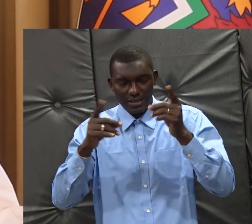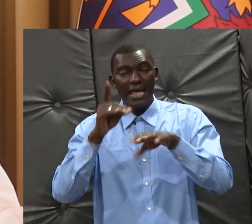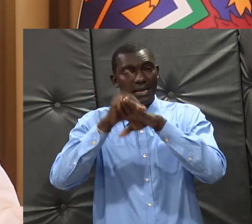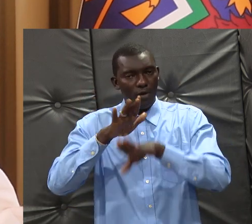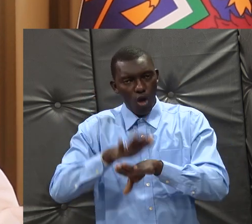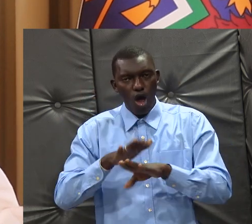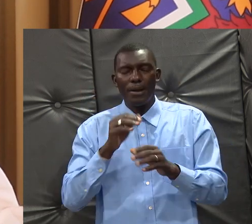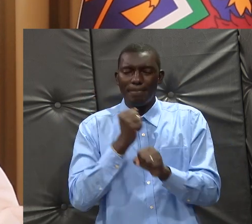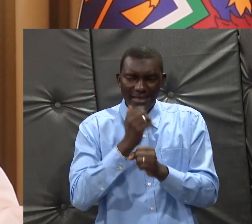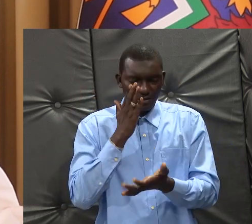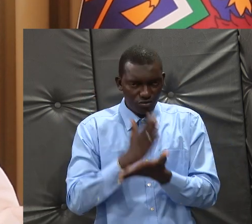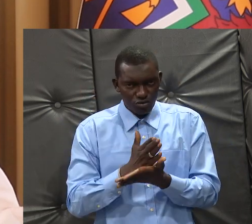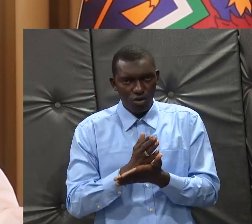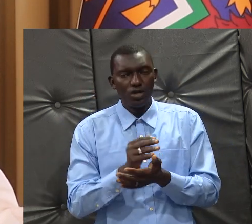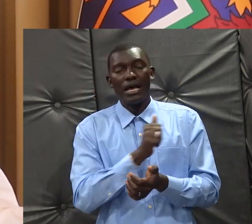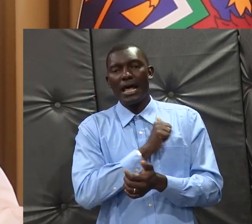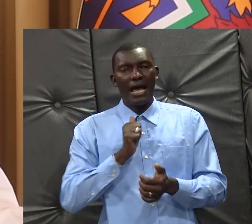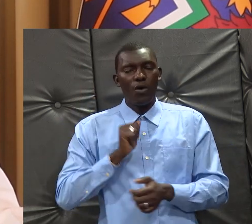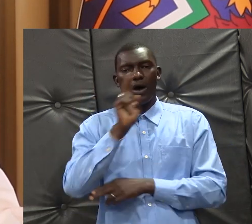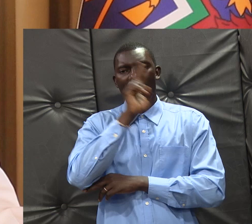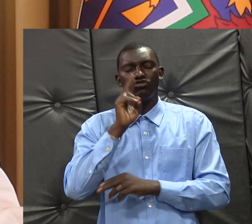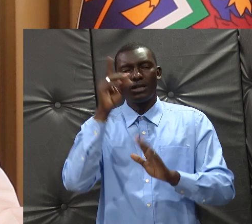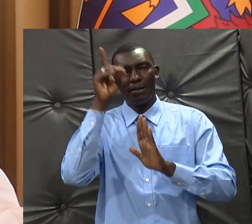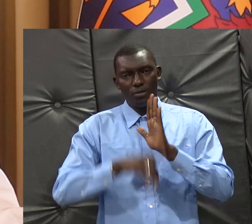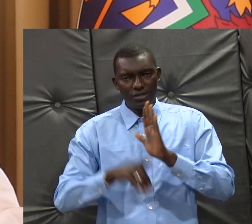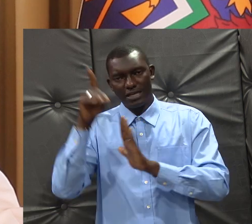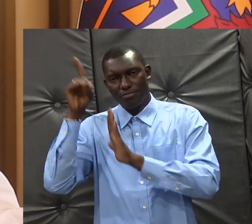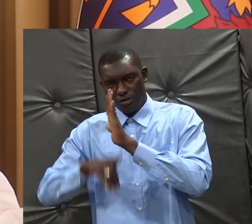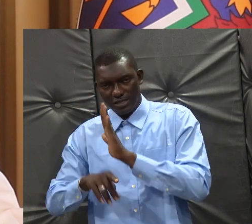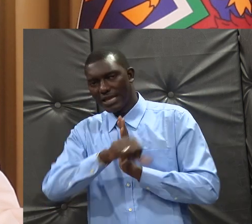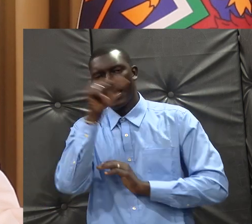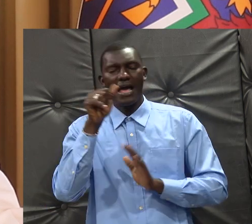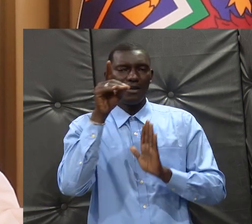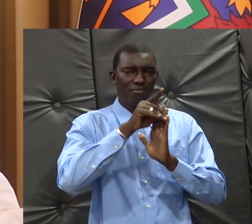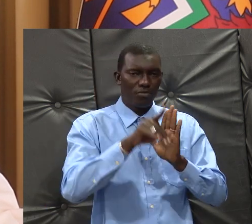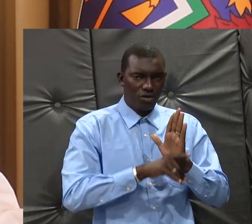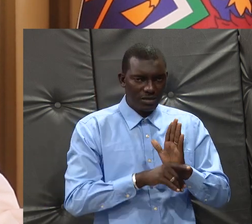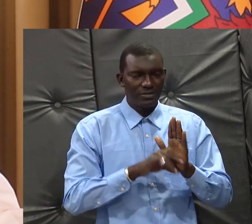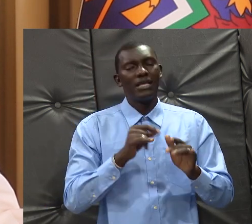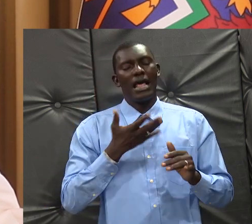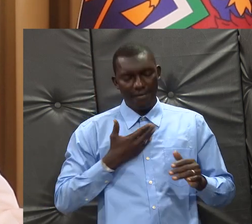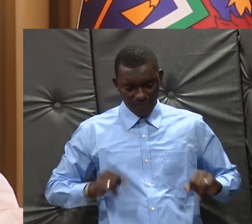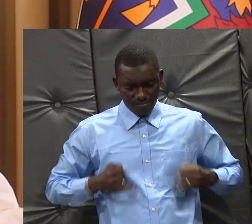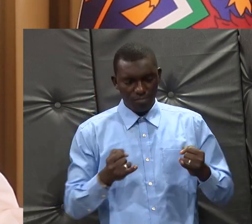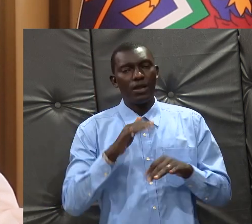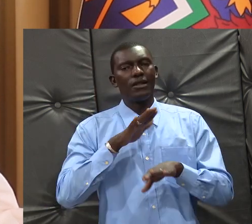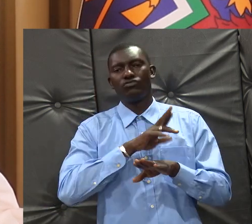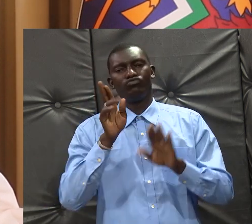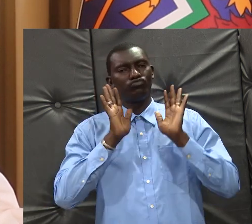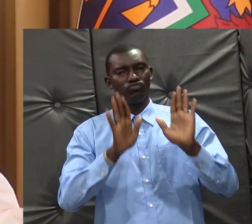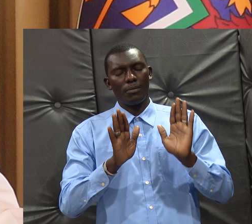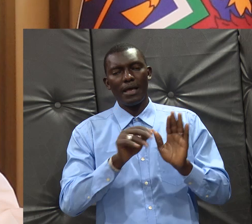national projects and programs are implemented unhindered, and that public